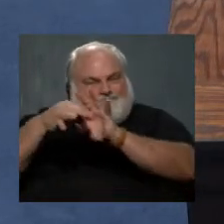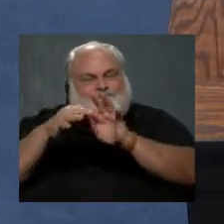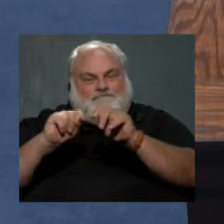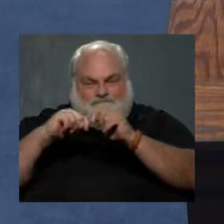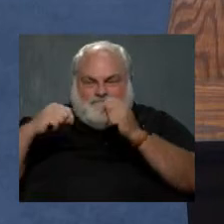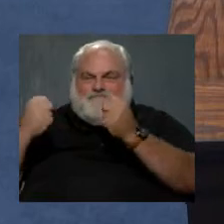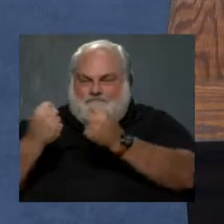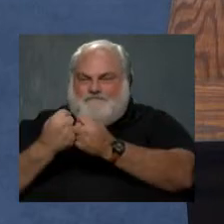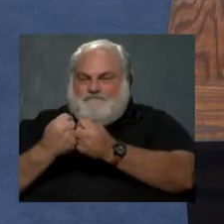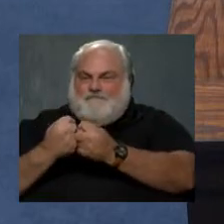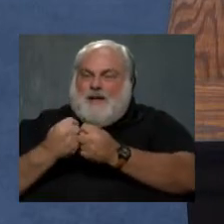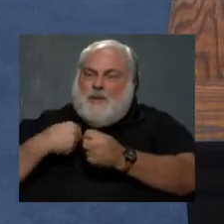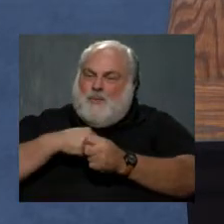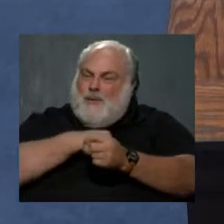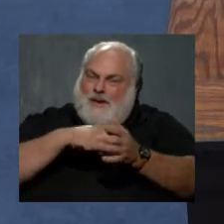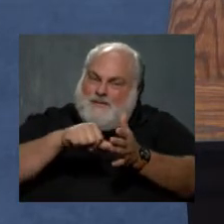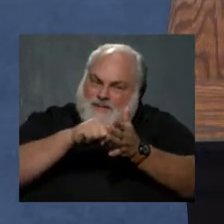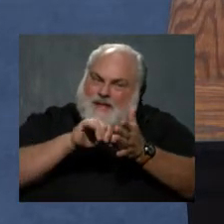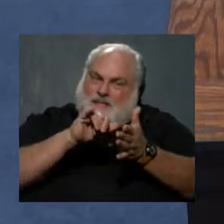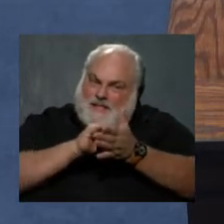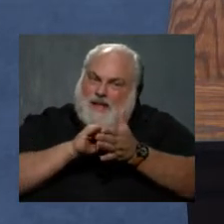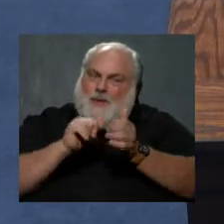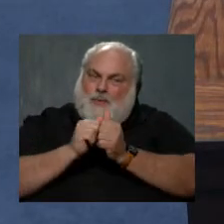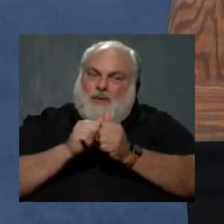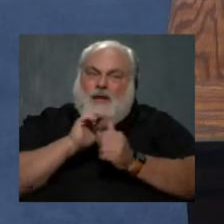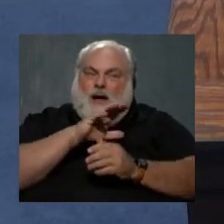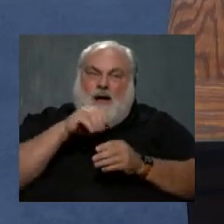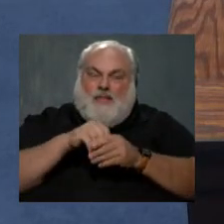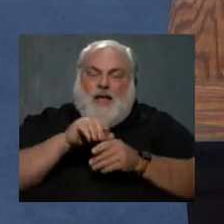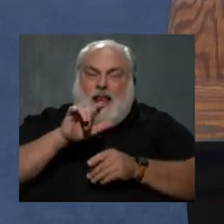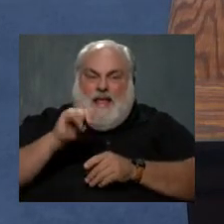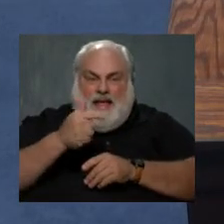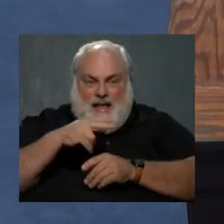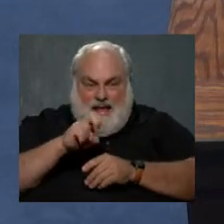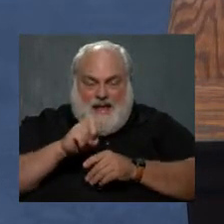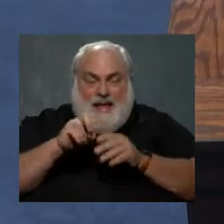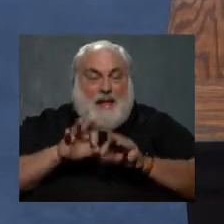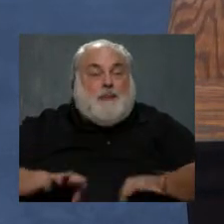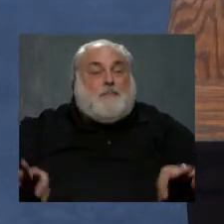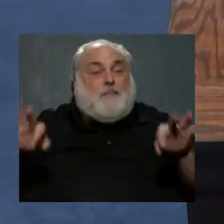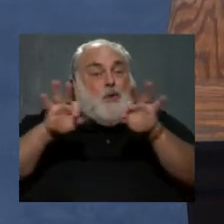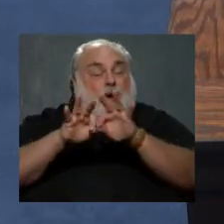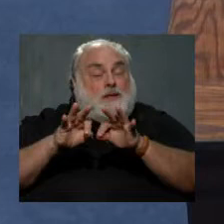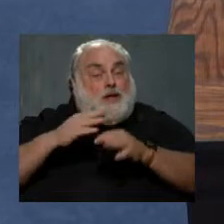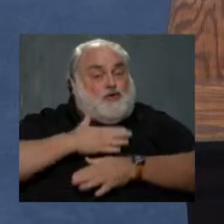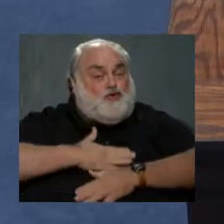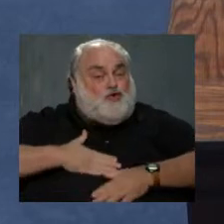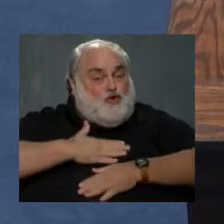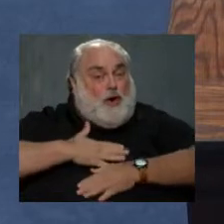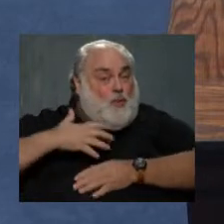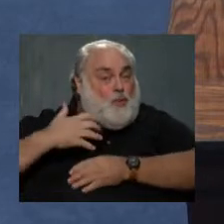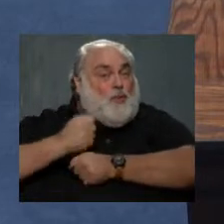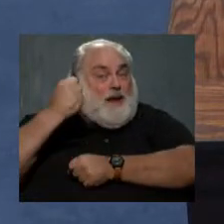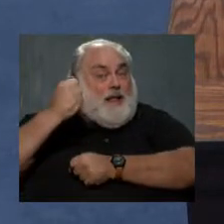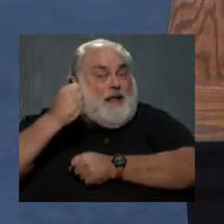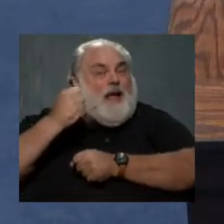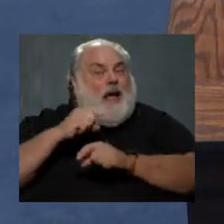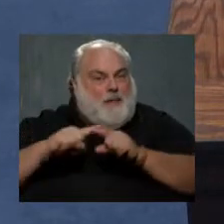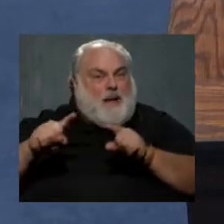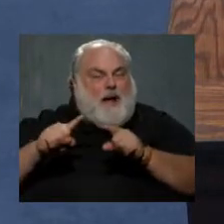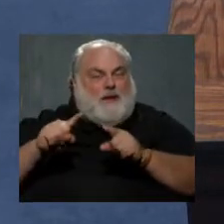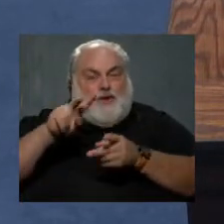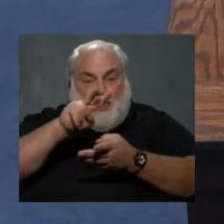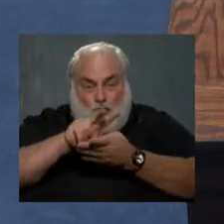it was one of the things that we tried to stress with our students in the league, how important it is to enjoy winning, as well as be a team in